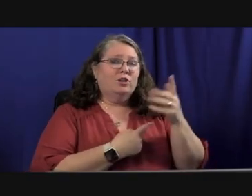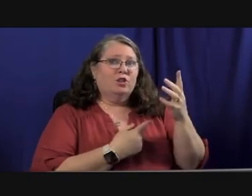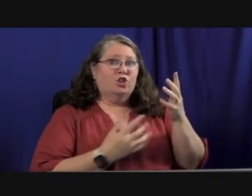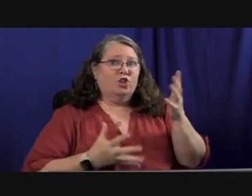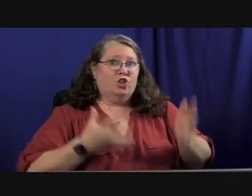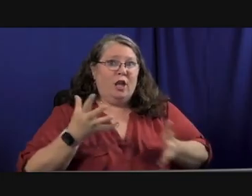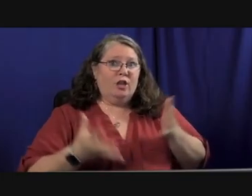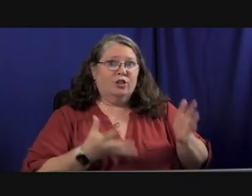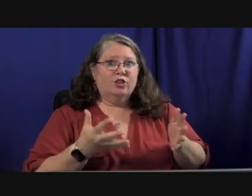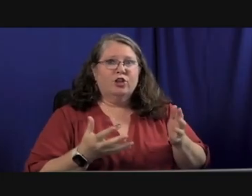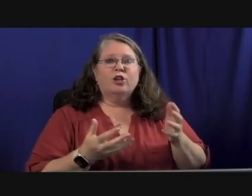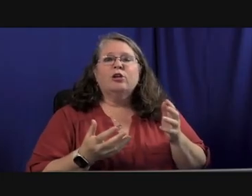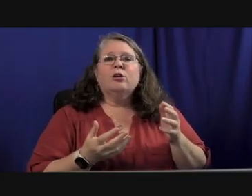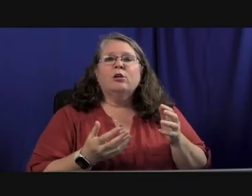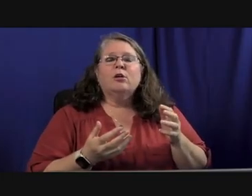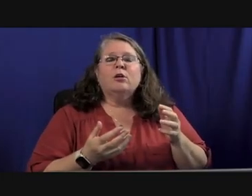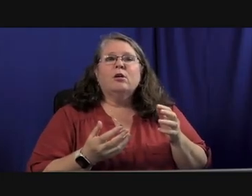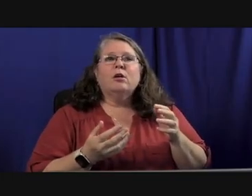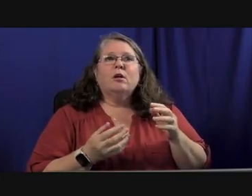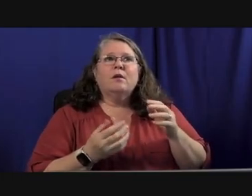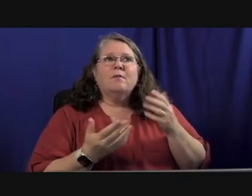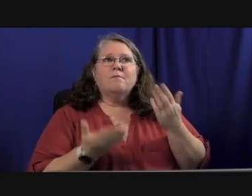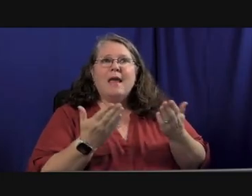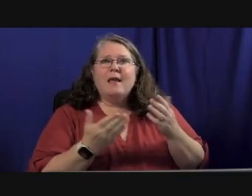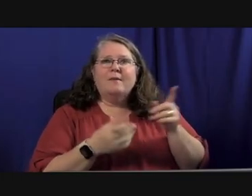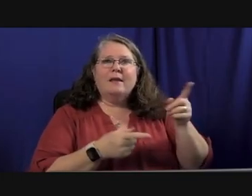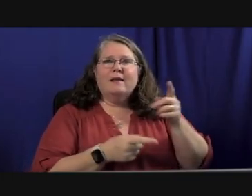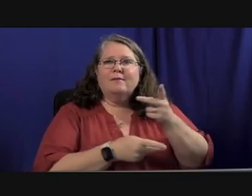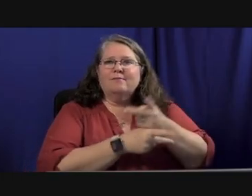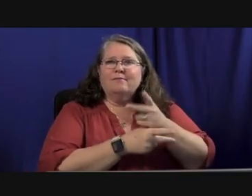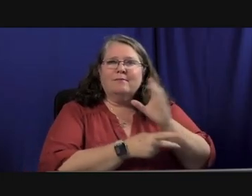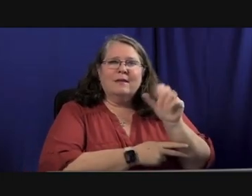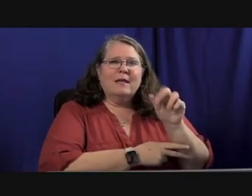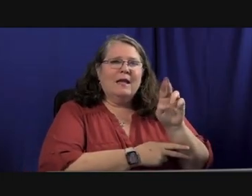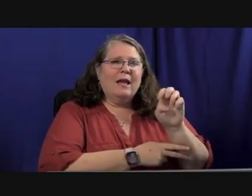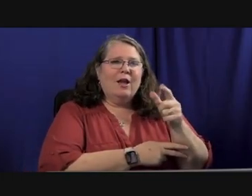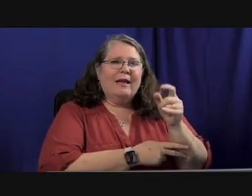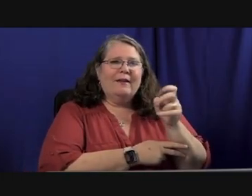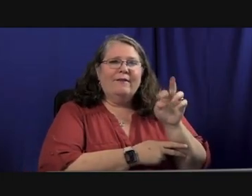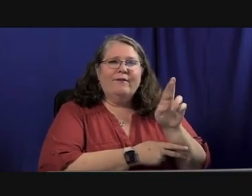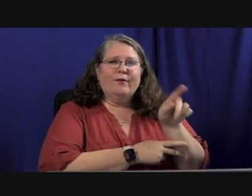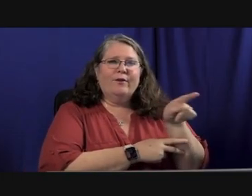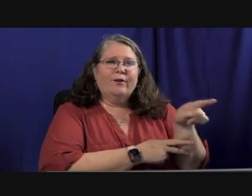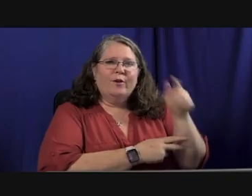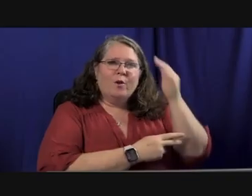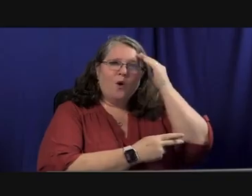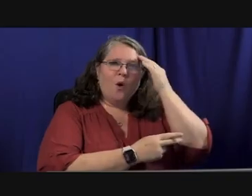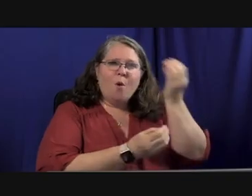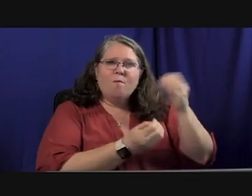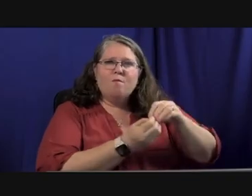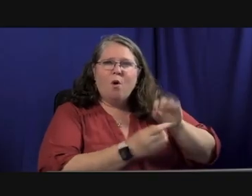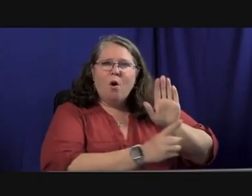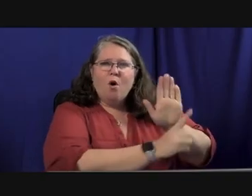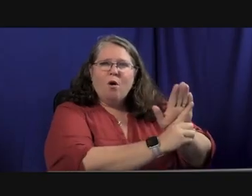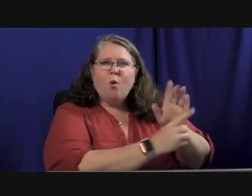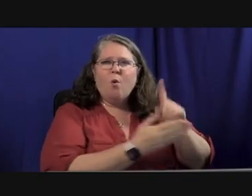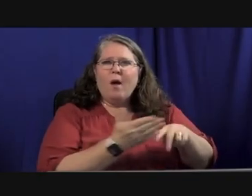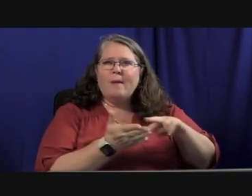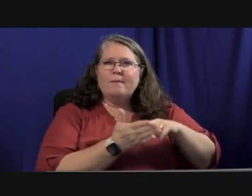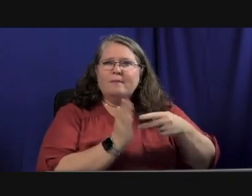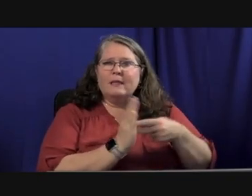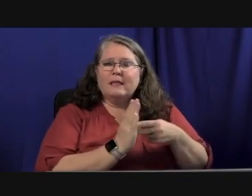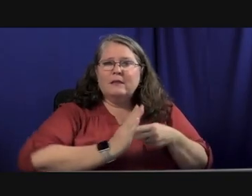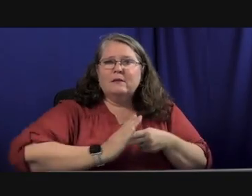And sometimes with gesturing, maybe the caregiver knows